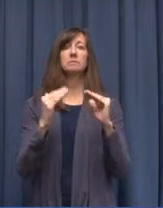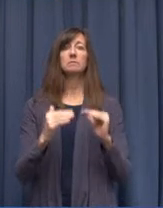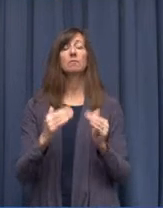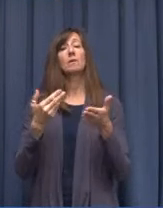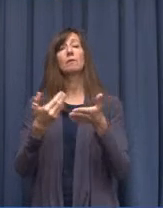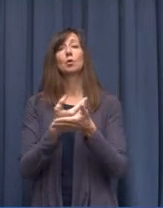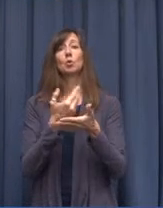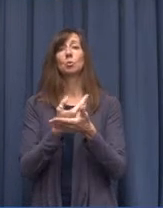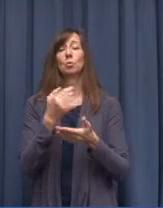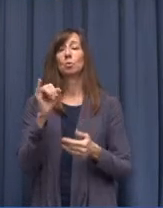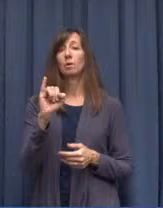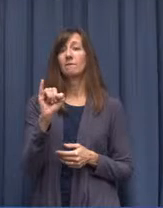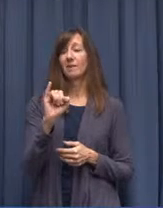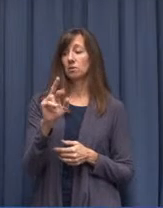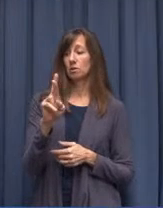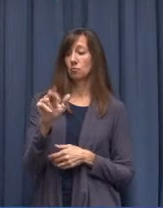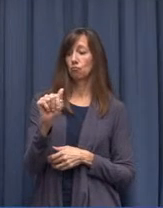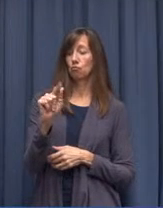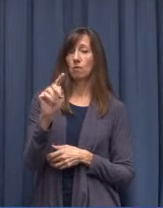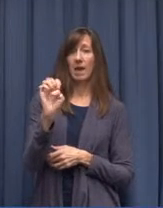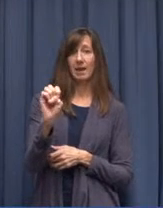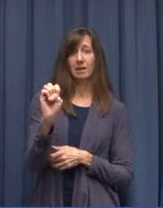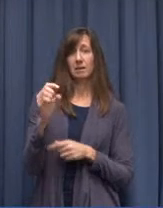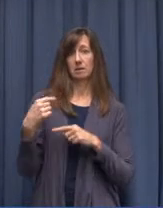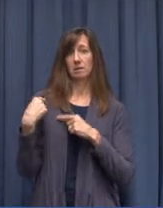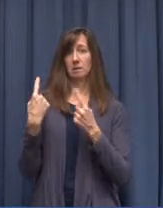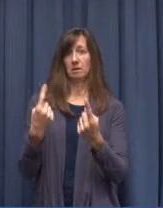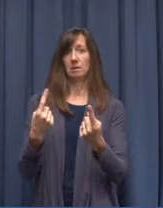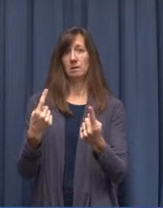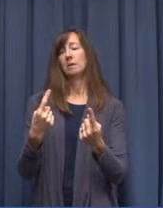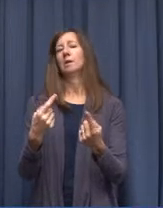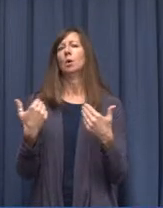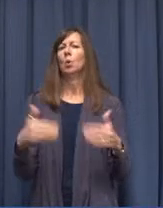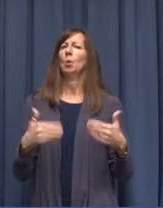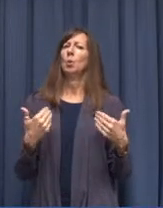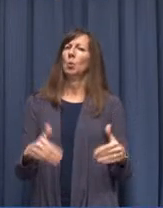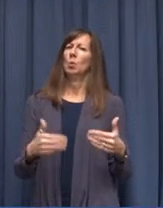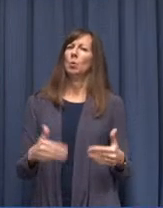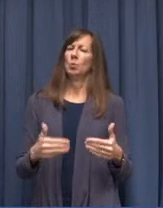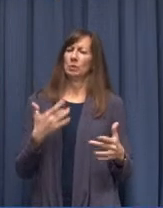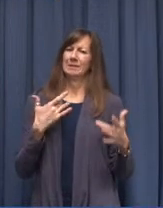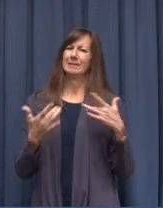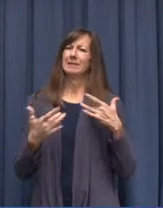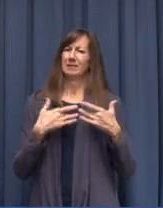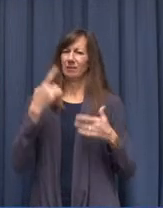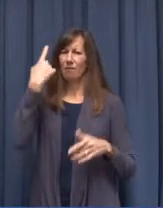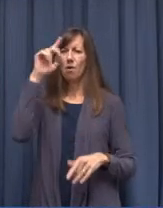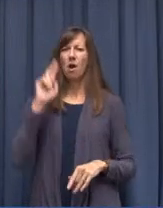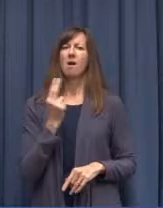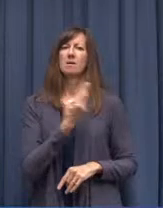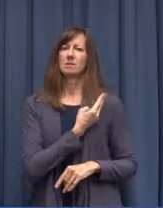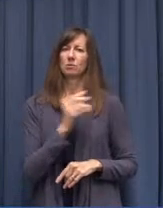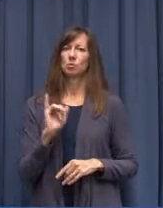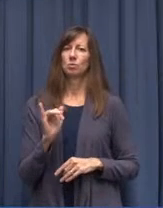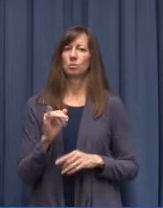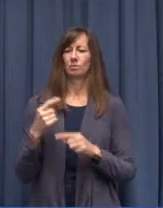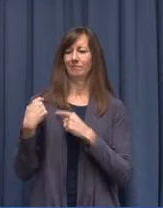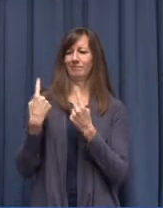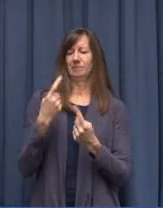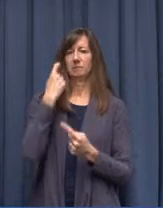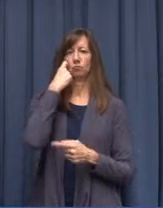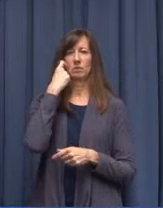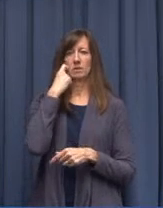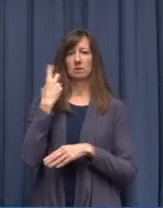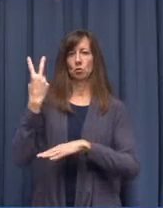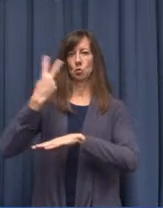is also something that is a concerning point for us. In the last 48 hours, we have